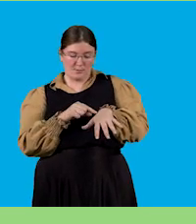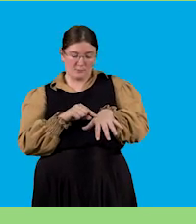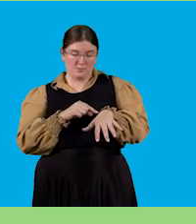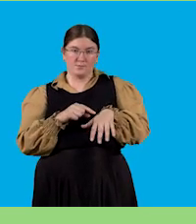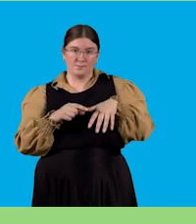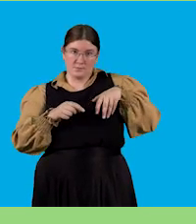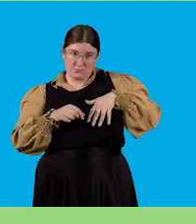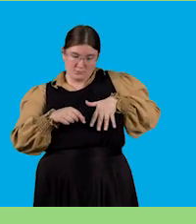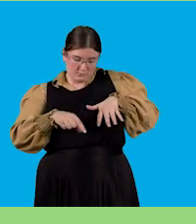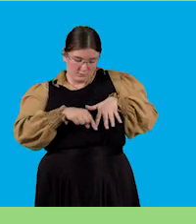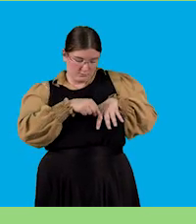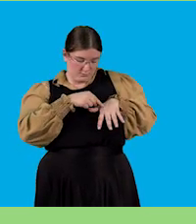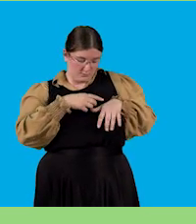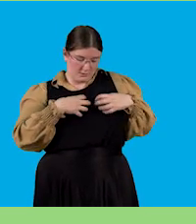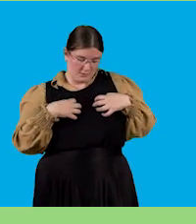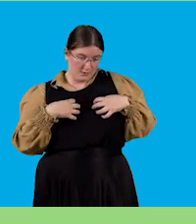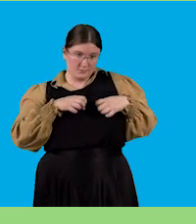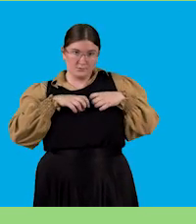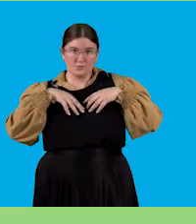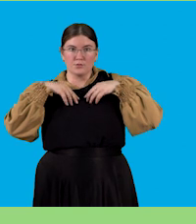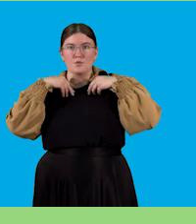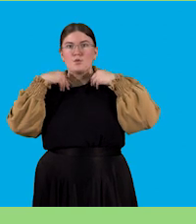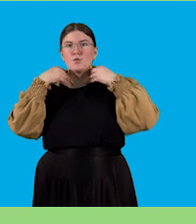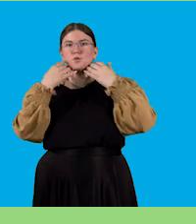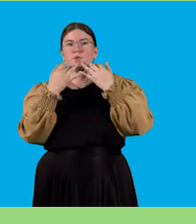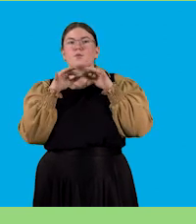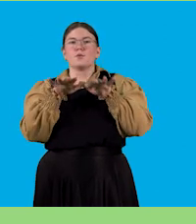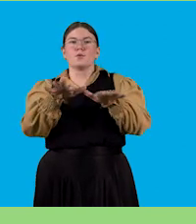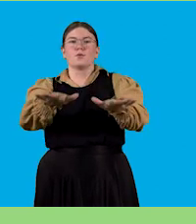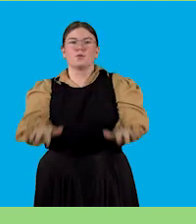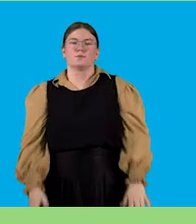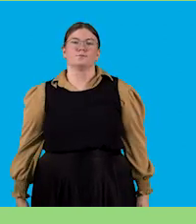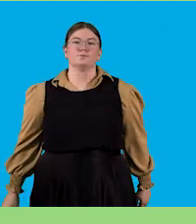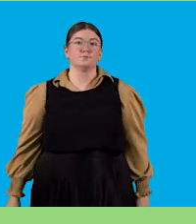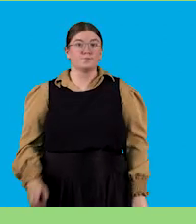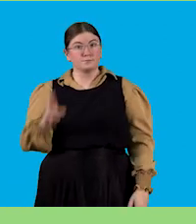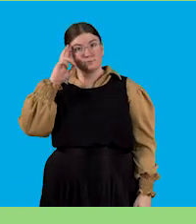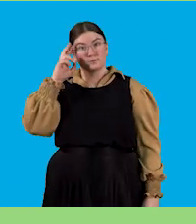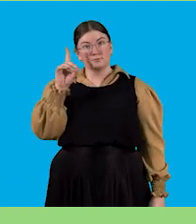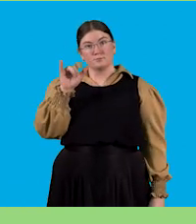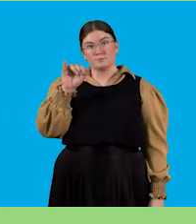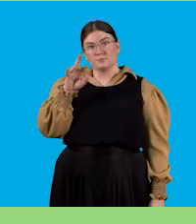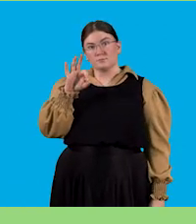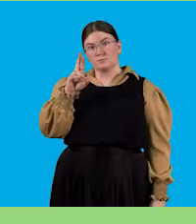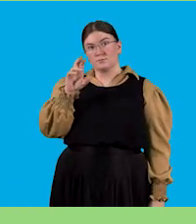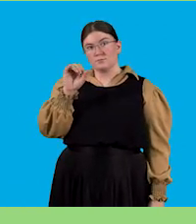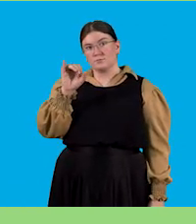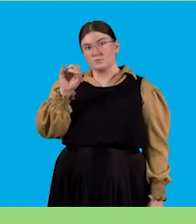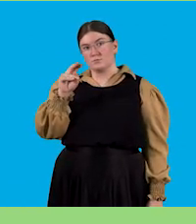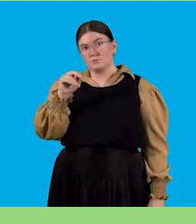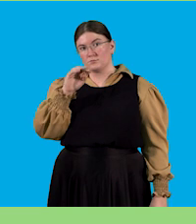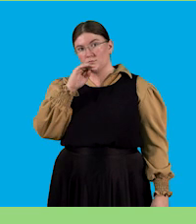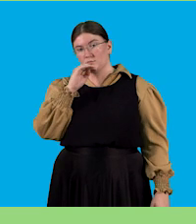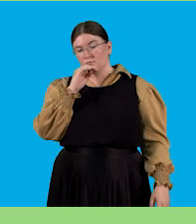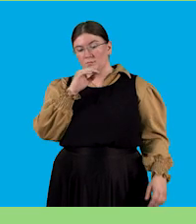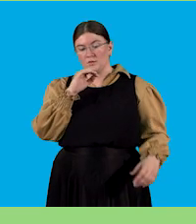air. And remember, diffusion is the movement of particles from an area of high concentration to